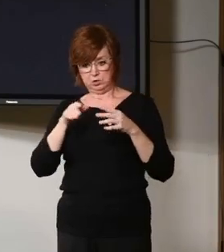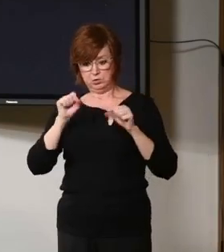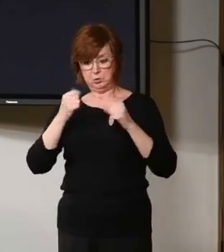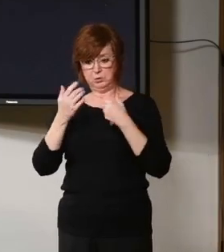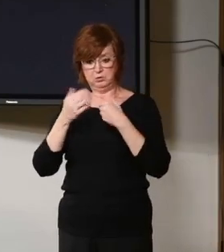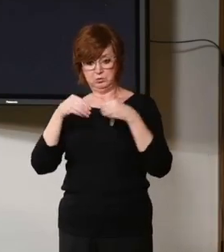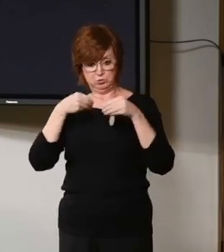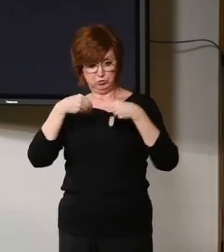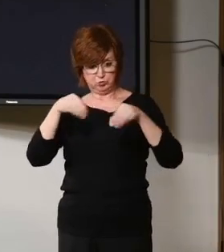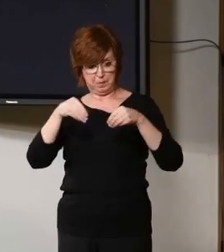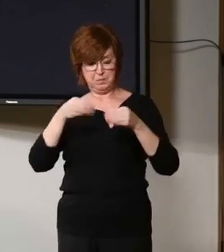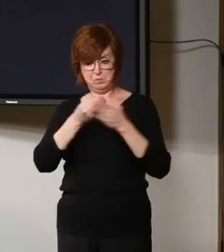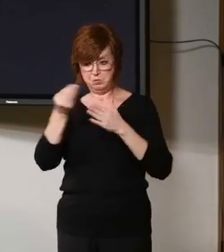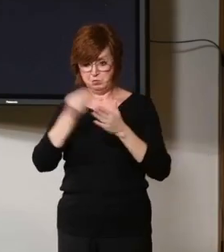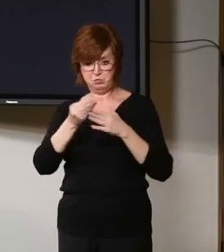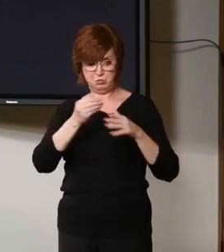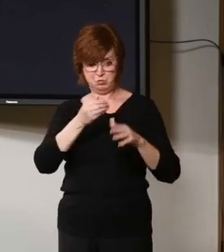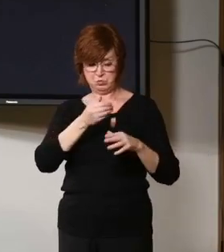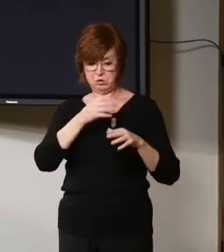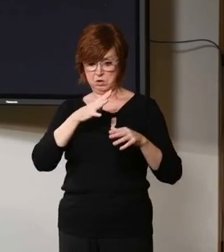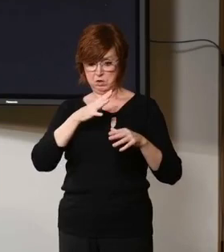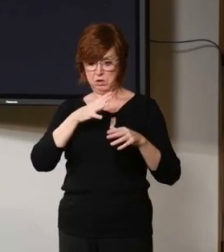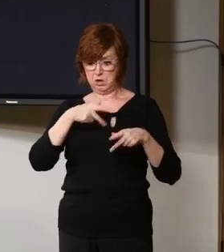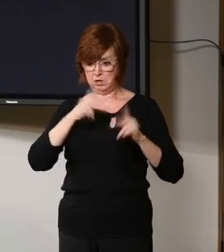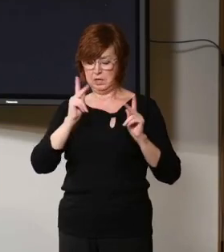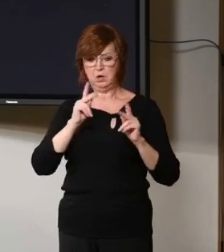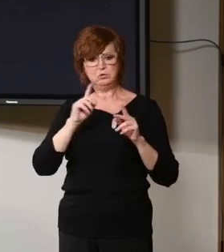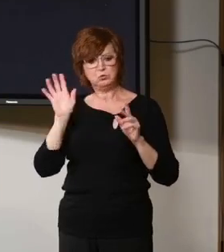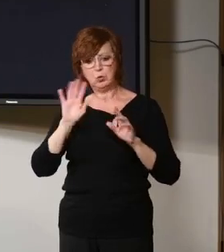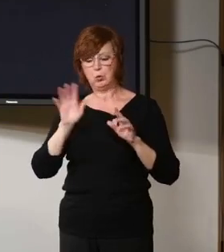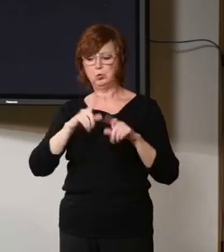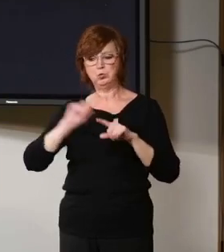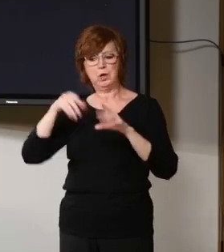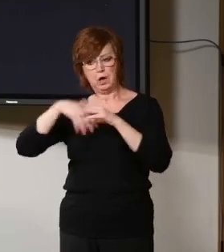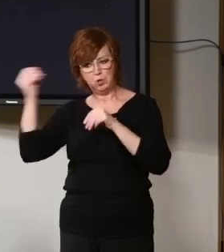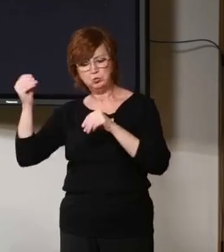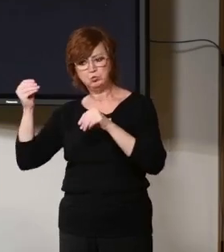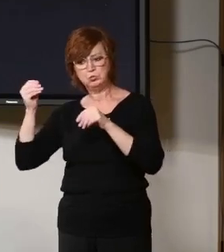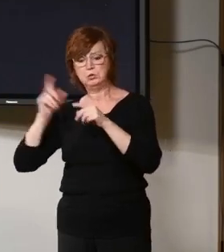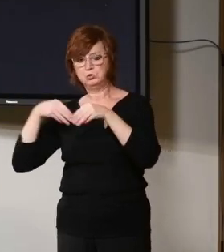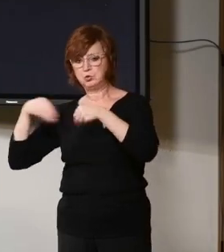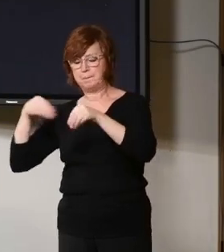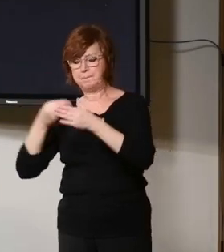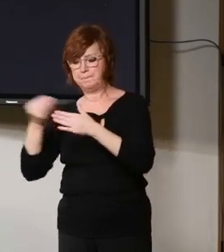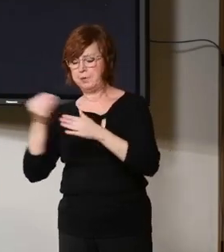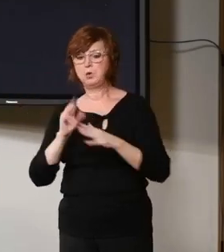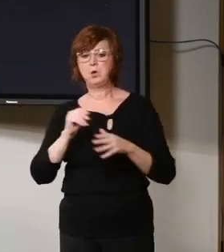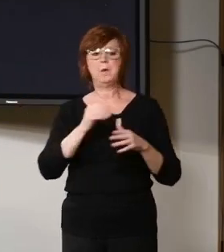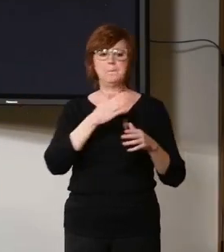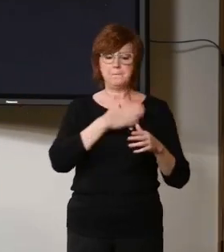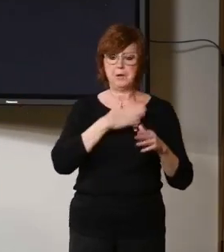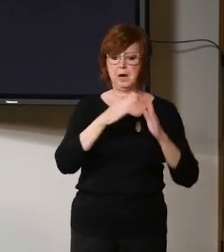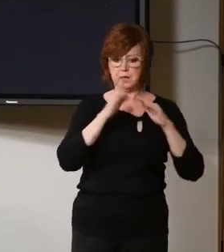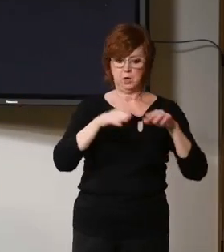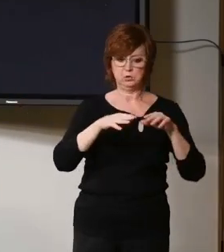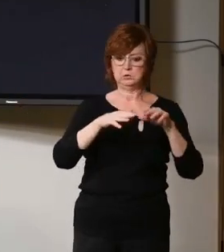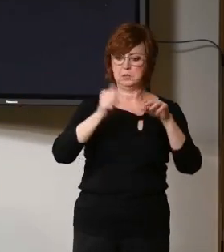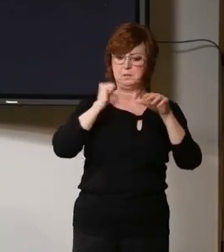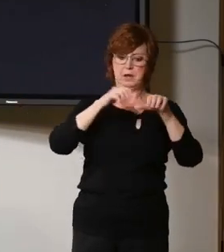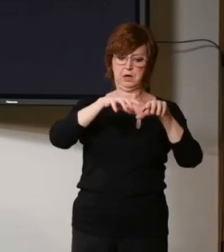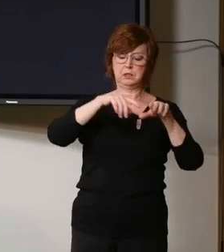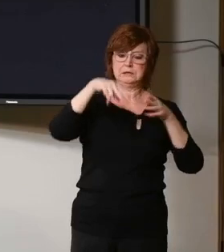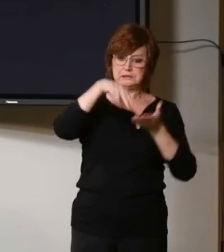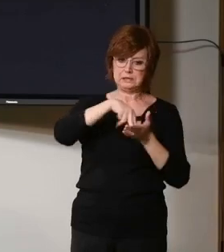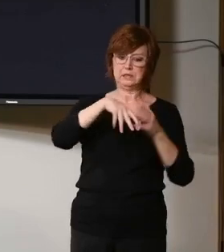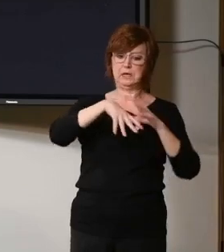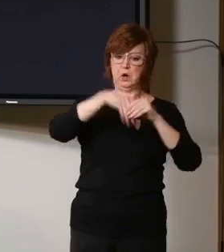can, if it's appropriate, go to your backyard, or if you live in a part of town where it's possible to take a solitary walk, you can do